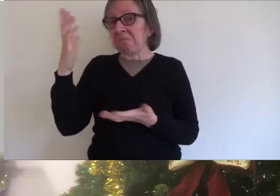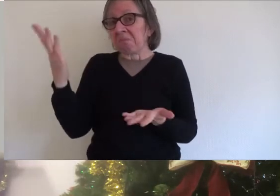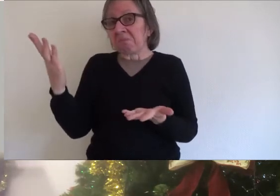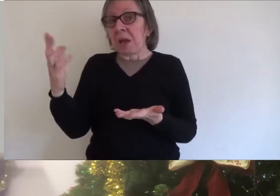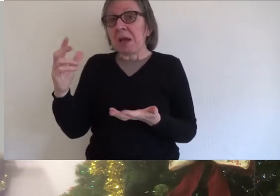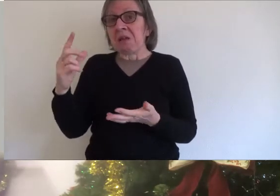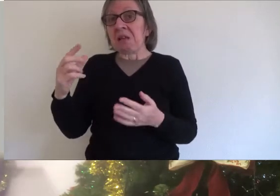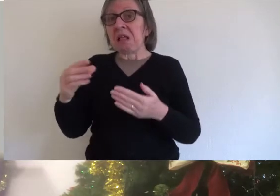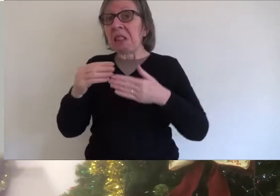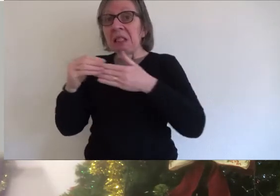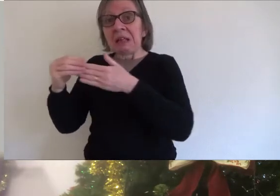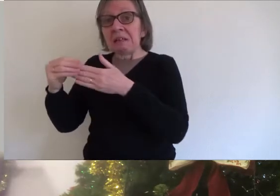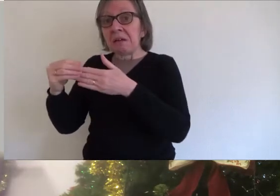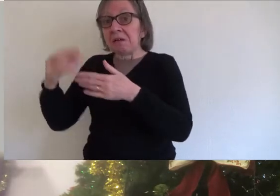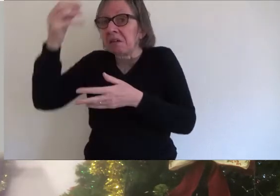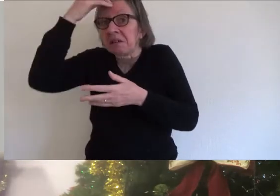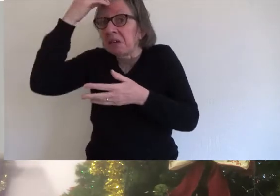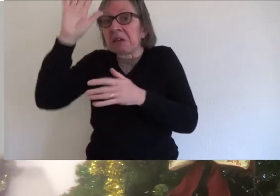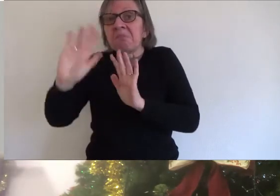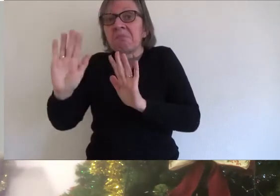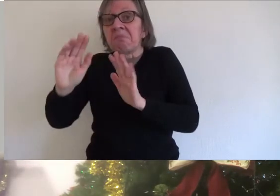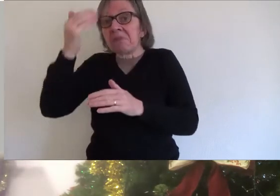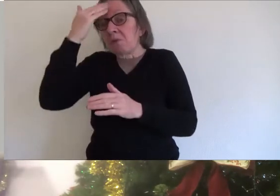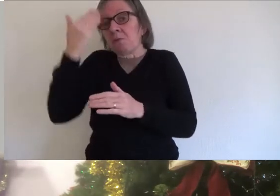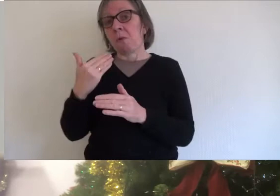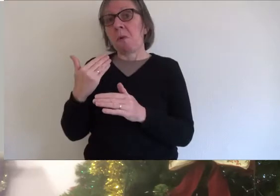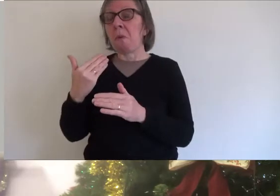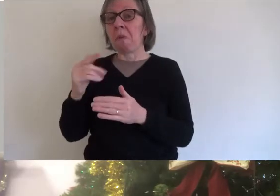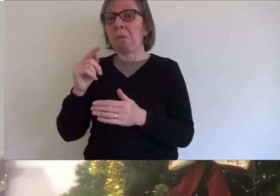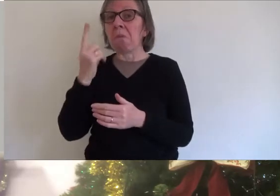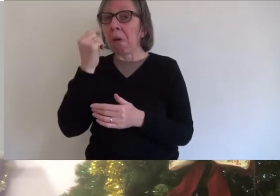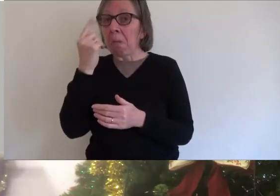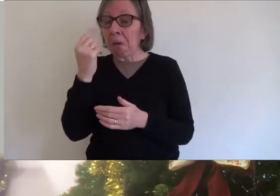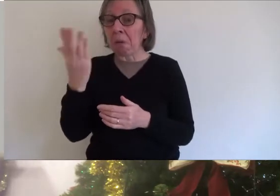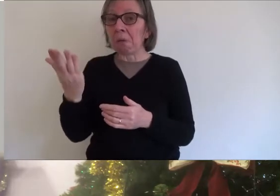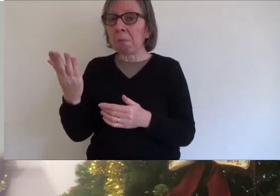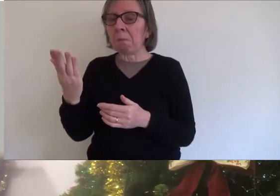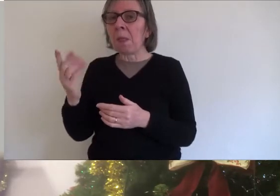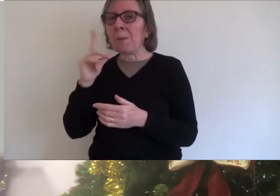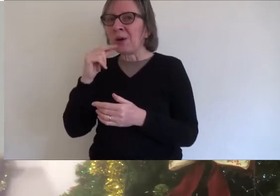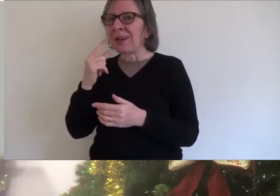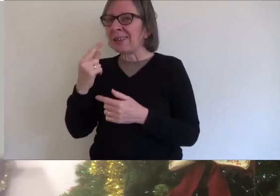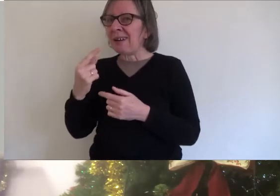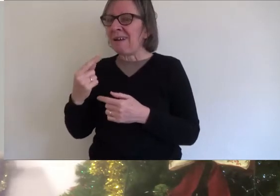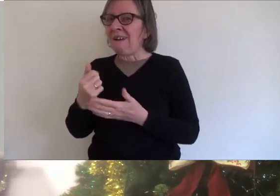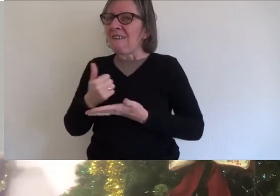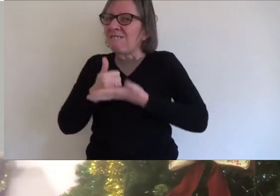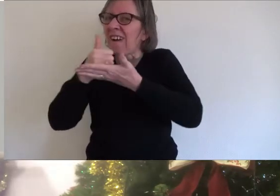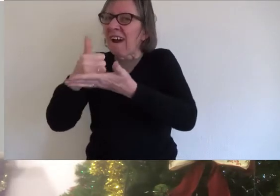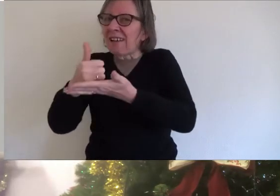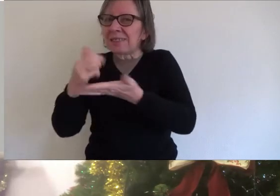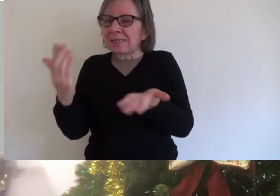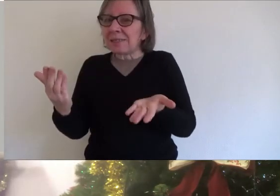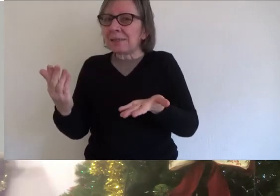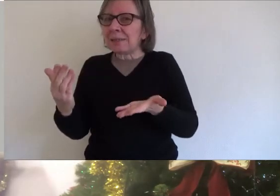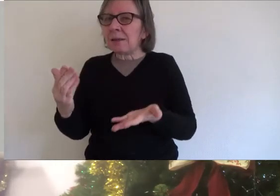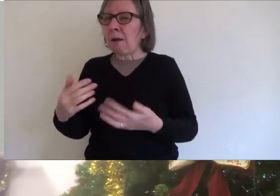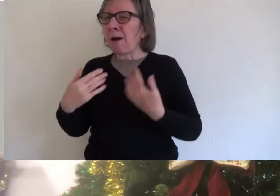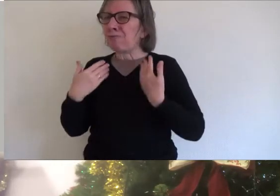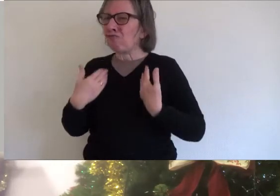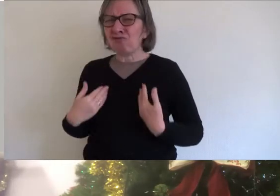advisors to the royal court of their own land. They'd be wealthy, they were influential.